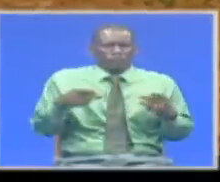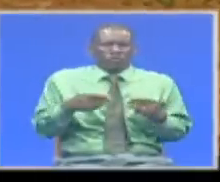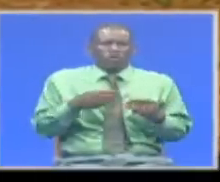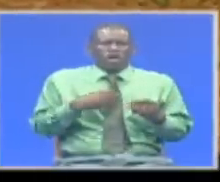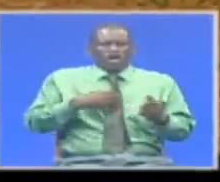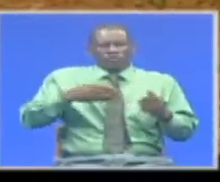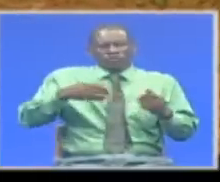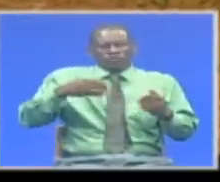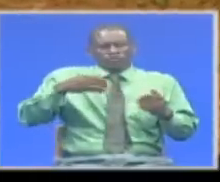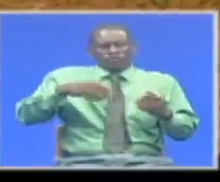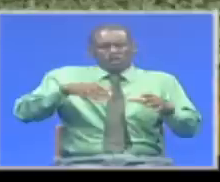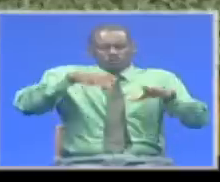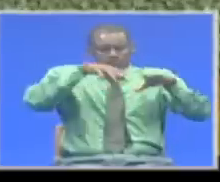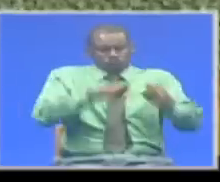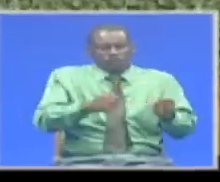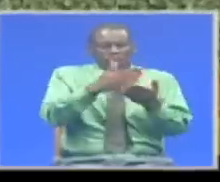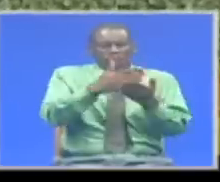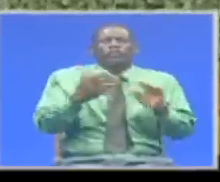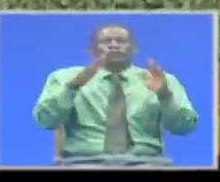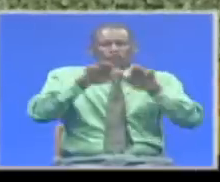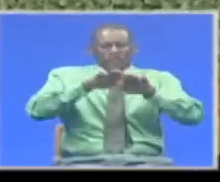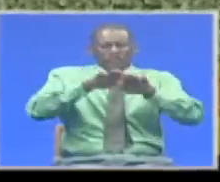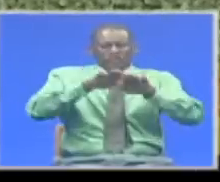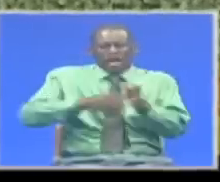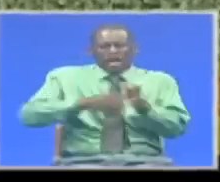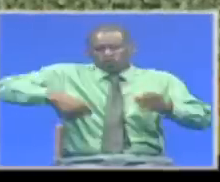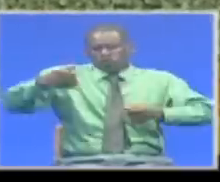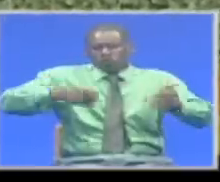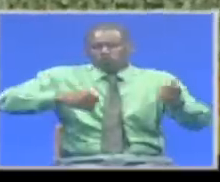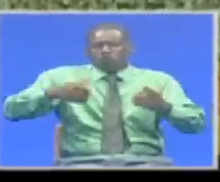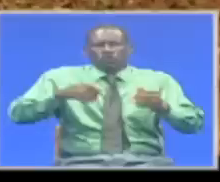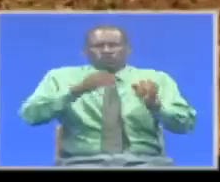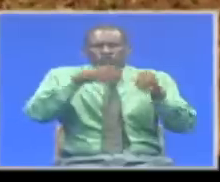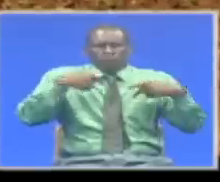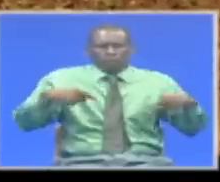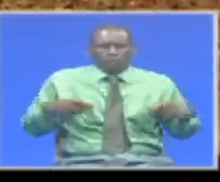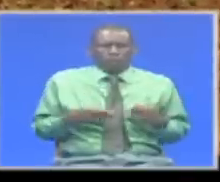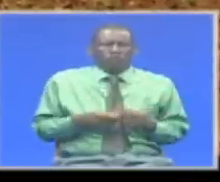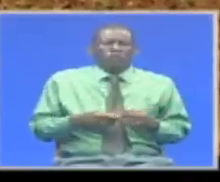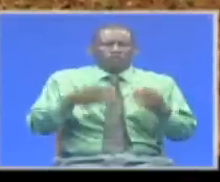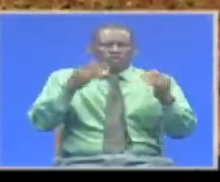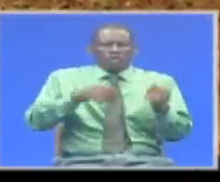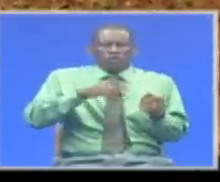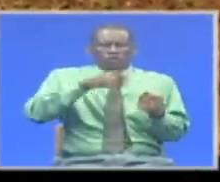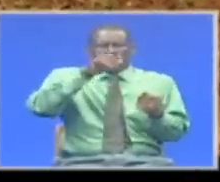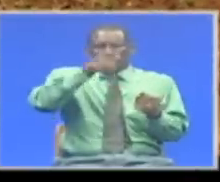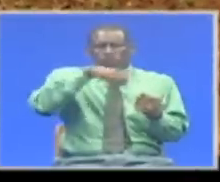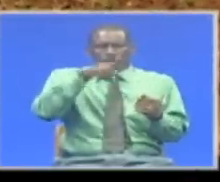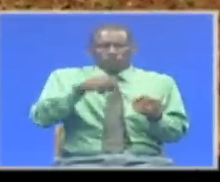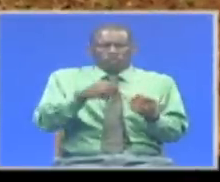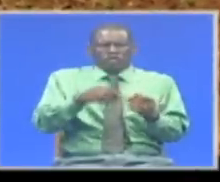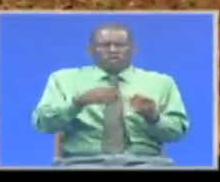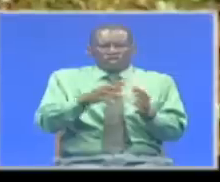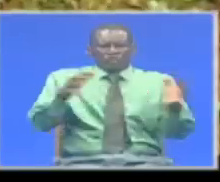hived off chunks of the forest land and sold it to unsuspecting individuals. They irregularly increased the sizes